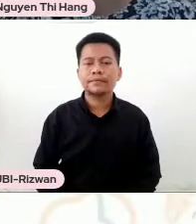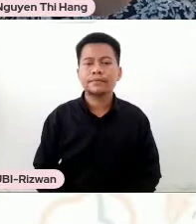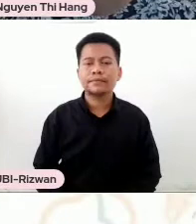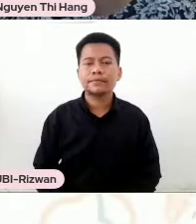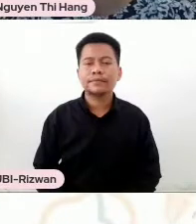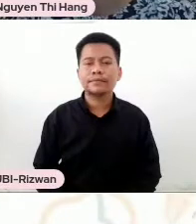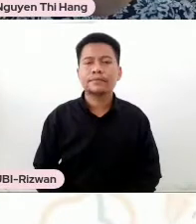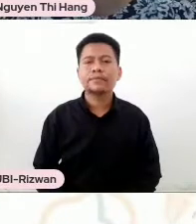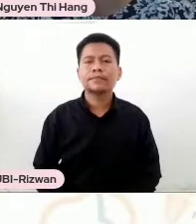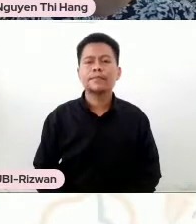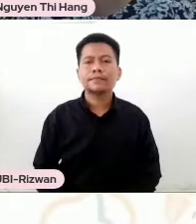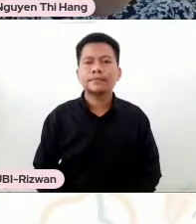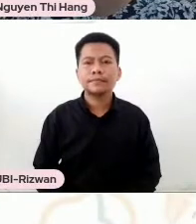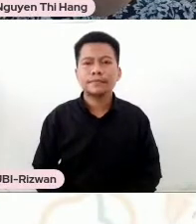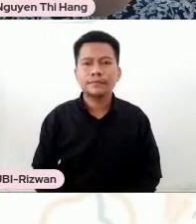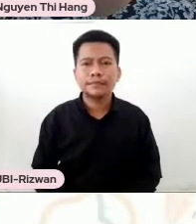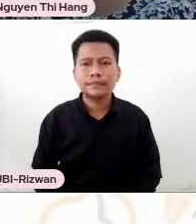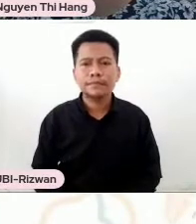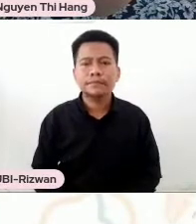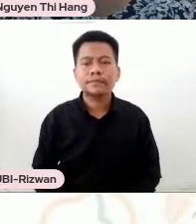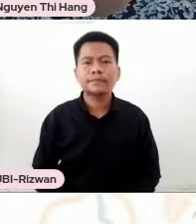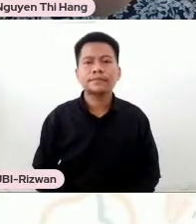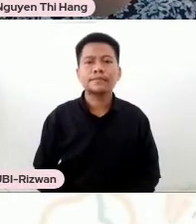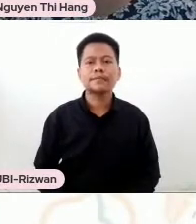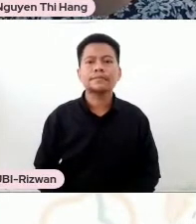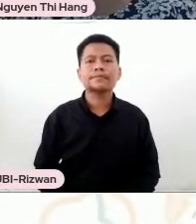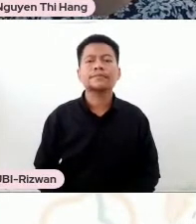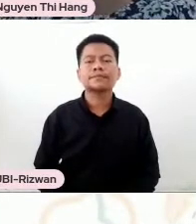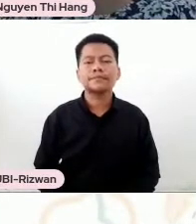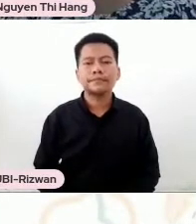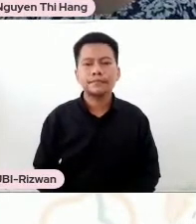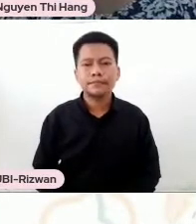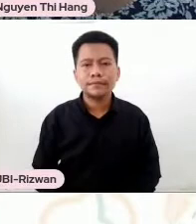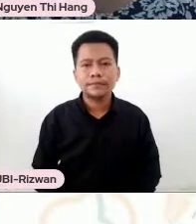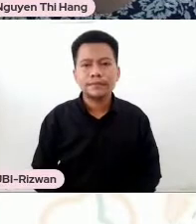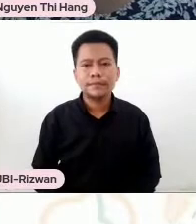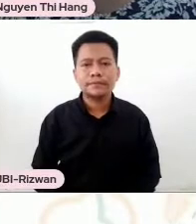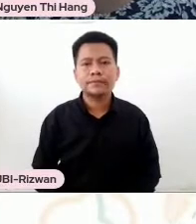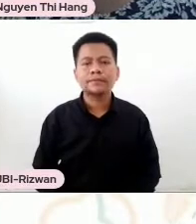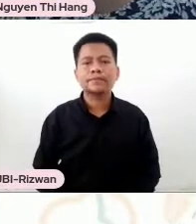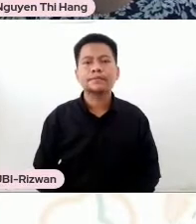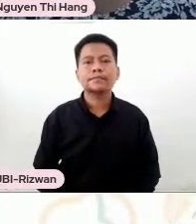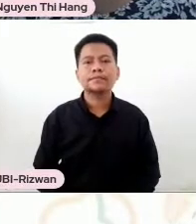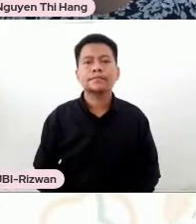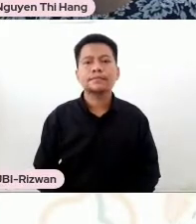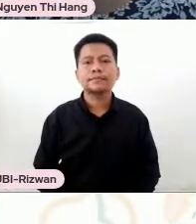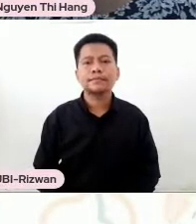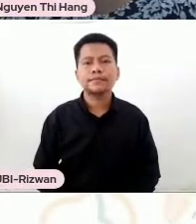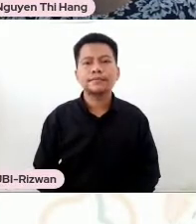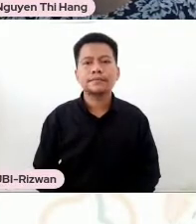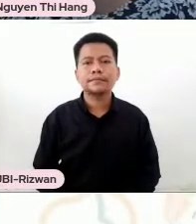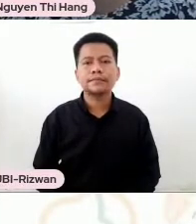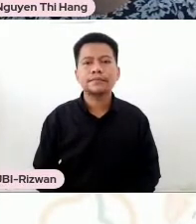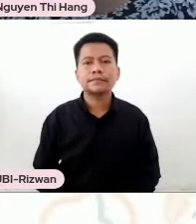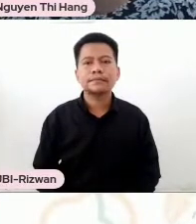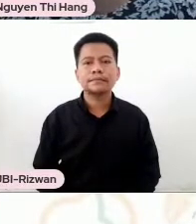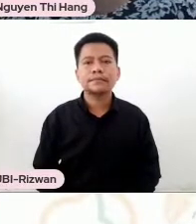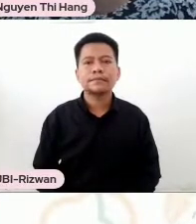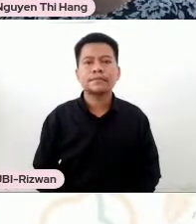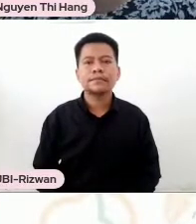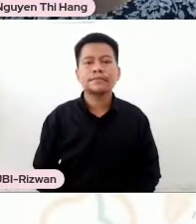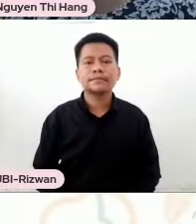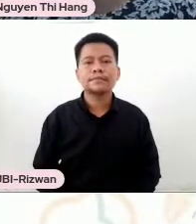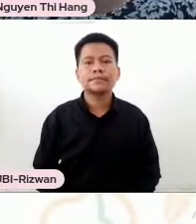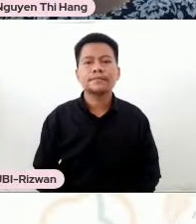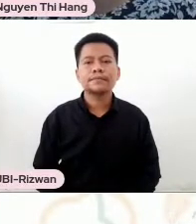And the fourth thing we do is we lend toys for the children and making instructions for the